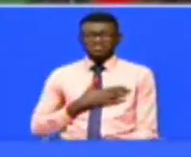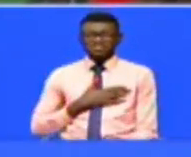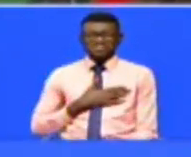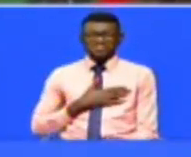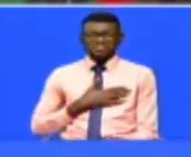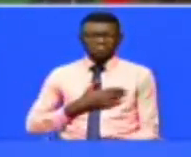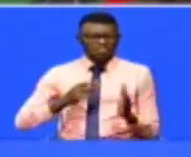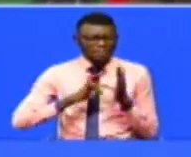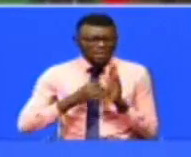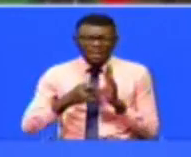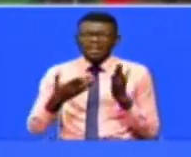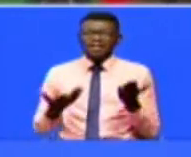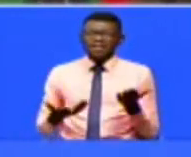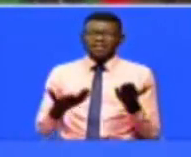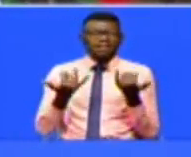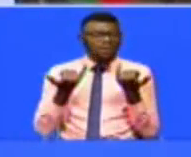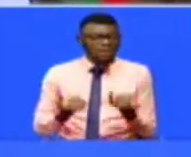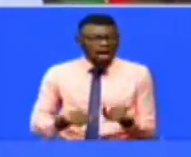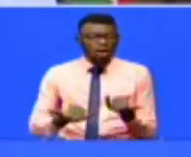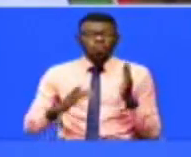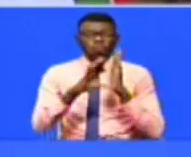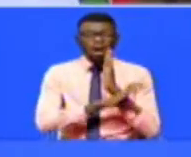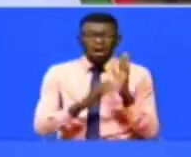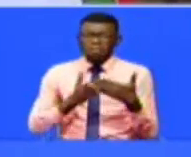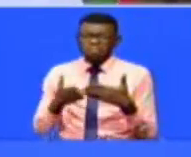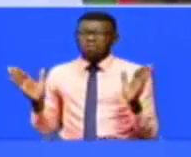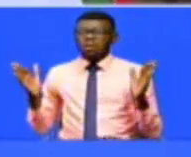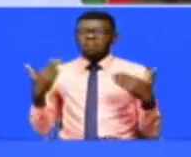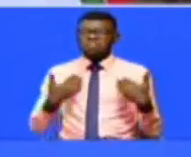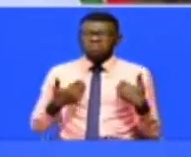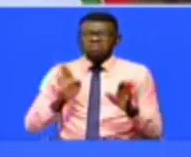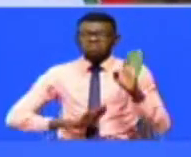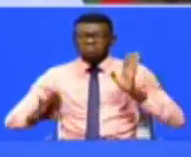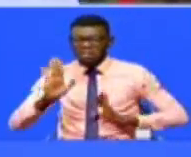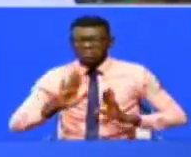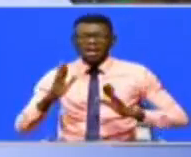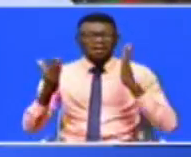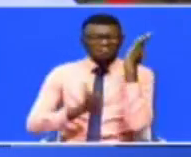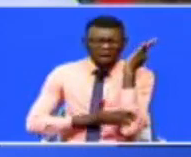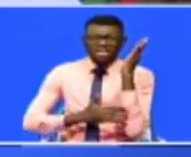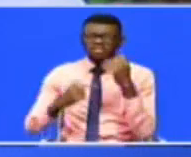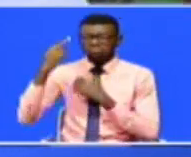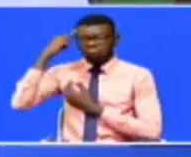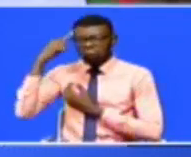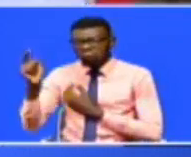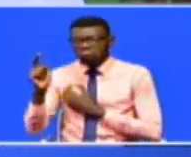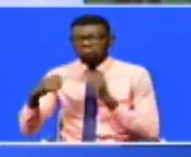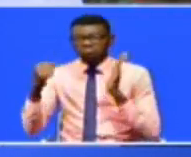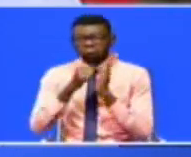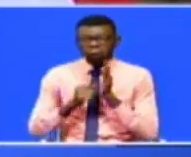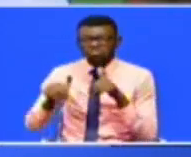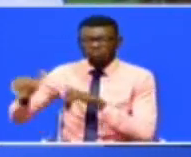haimaanishi kwamba kwa sababu tumefunguliwa tuna utovu wa nidhamu na tuanze kukaidi masharti na kanuni